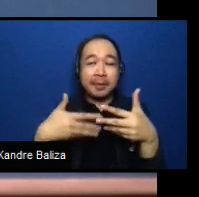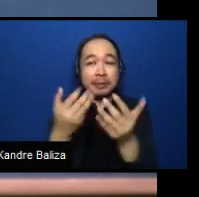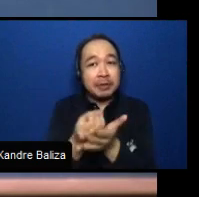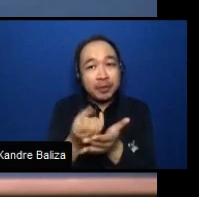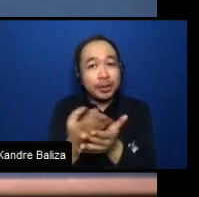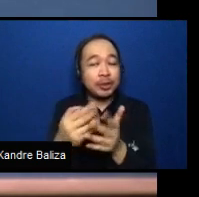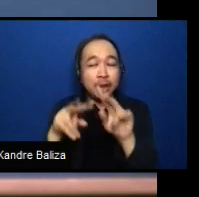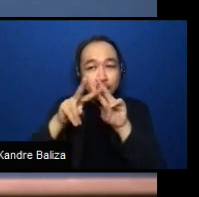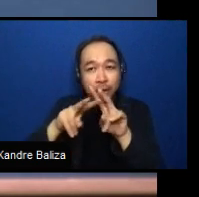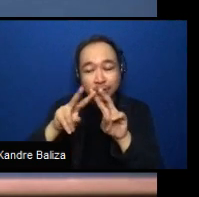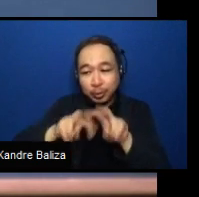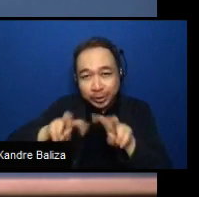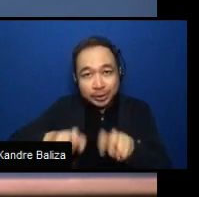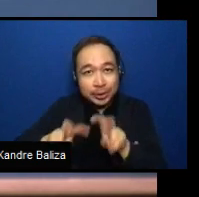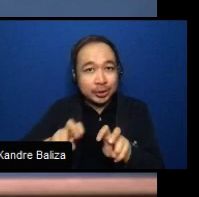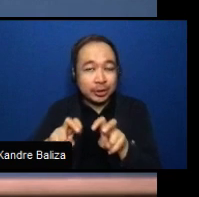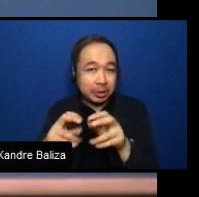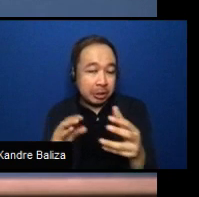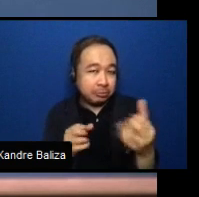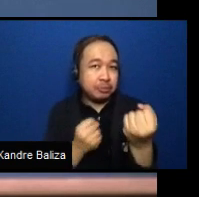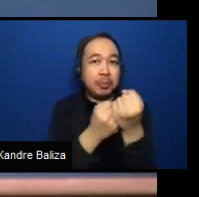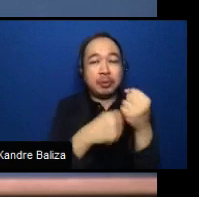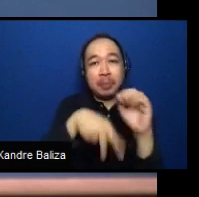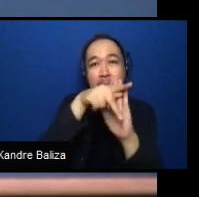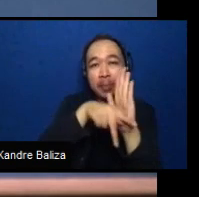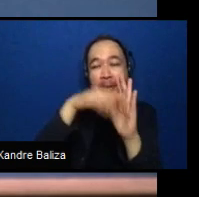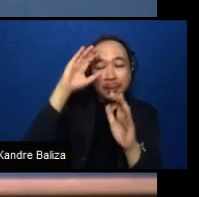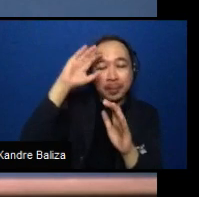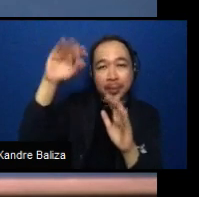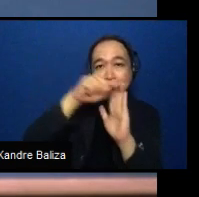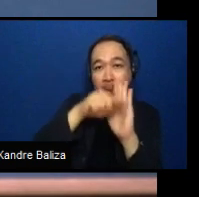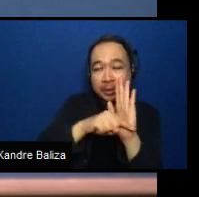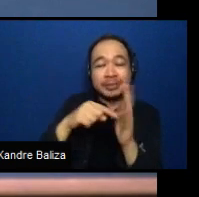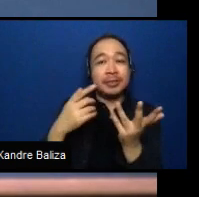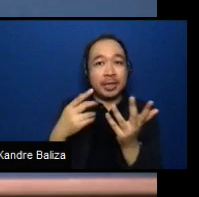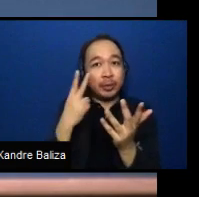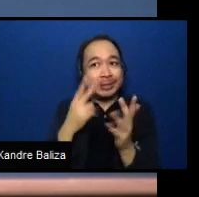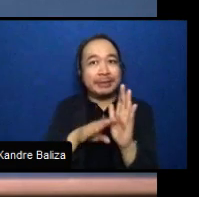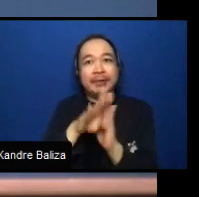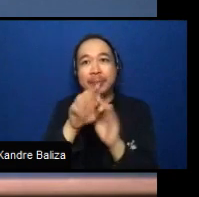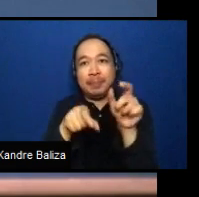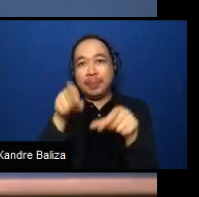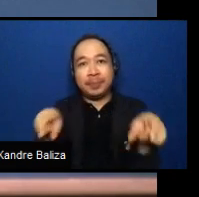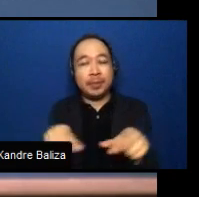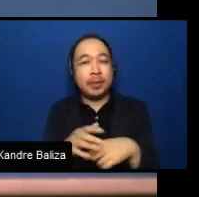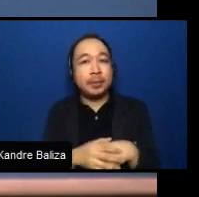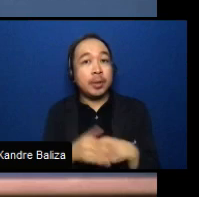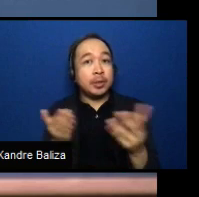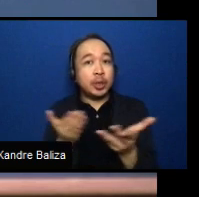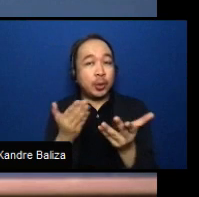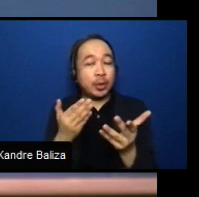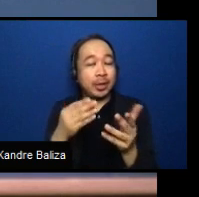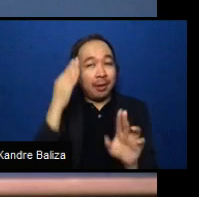making in the field of population and development. The background document for this agenda item is the